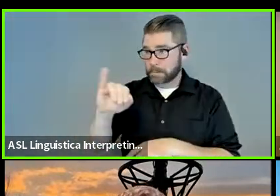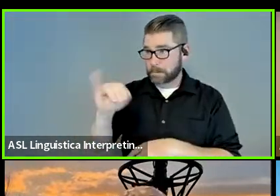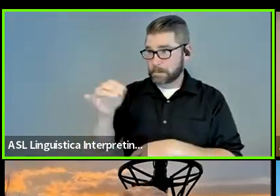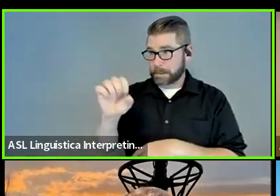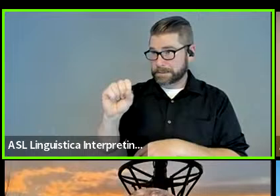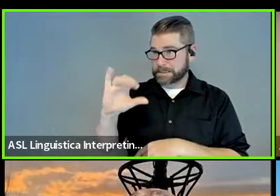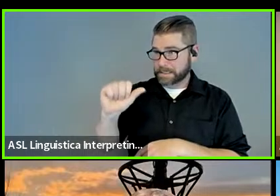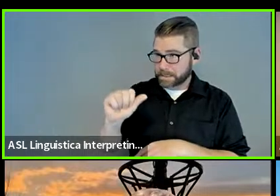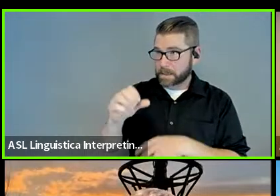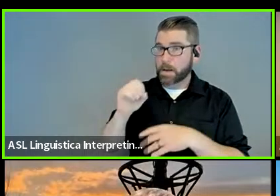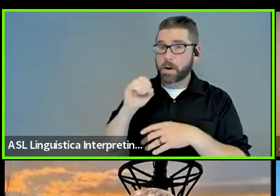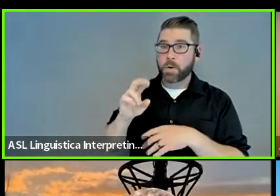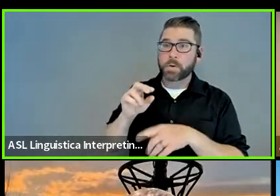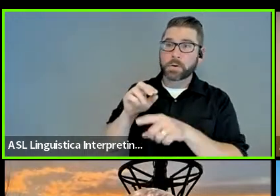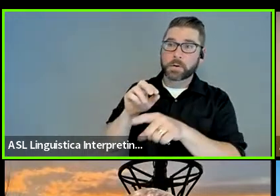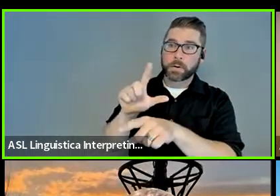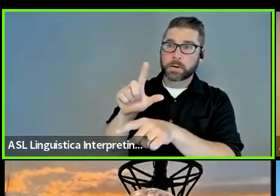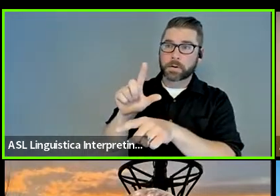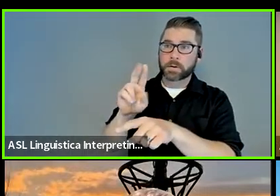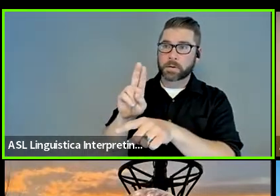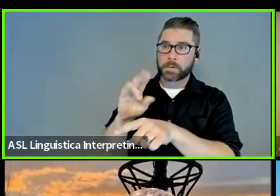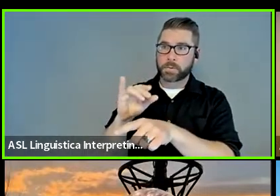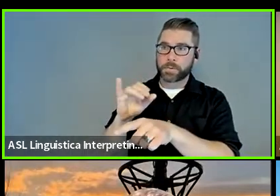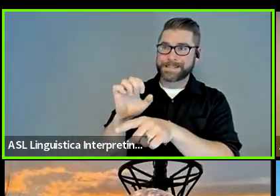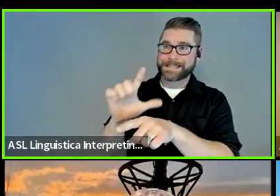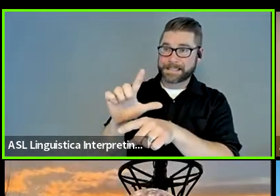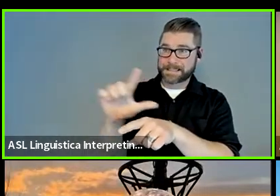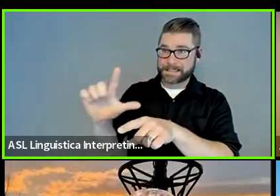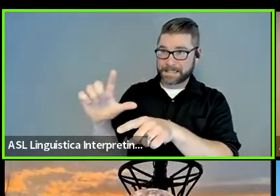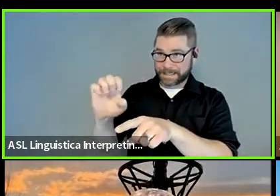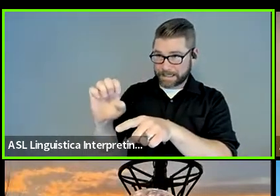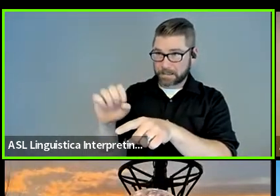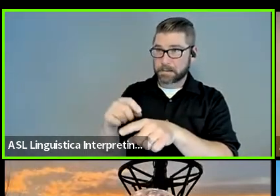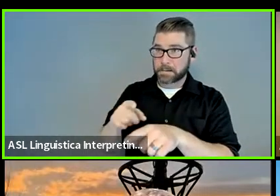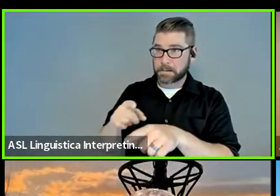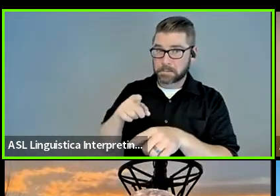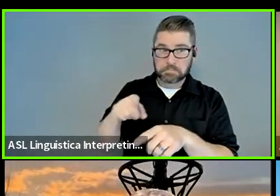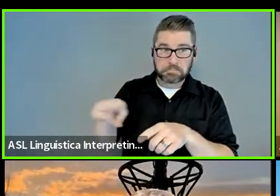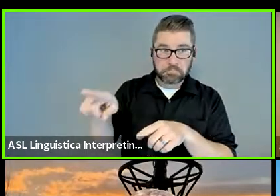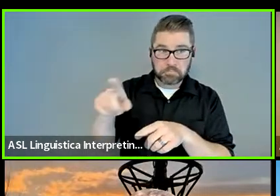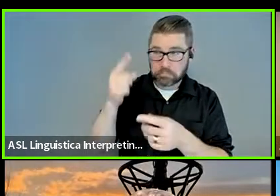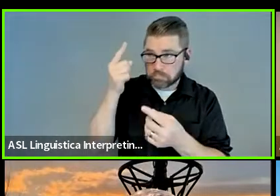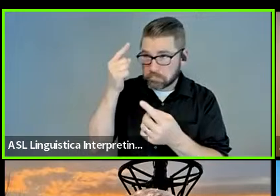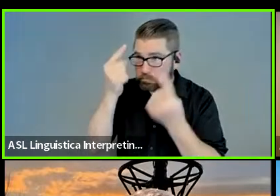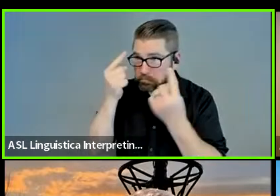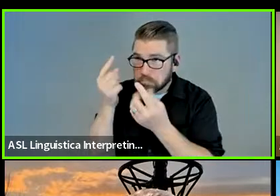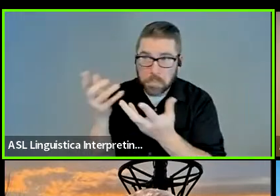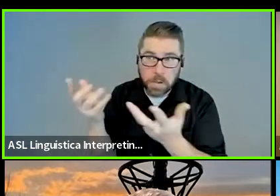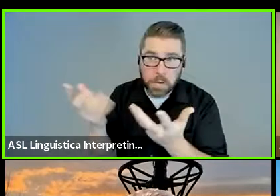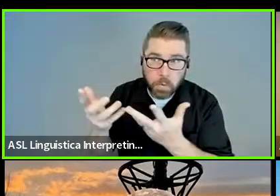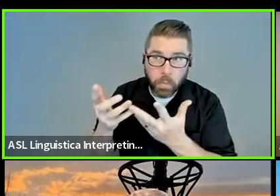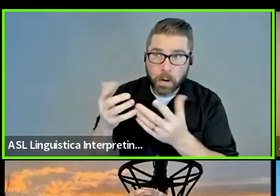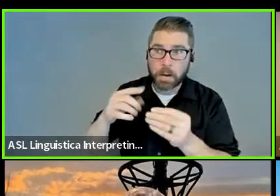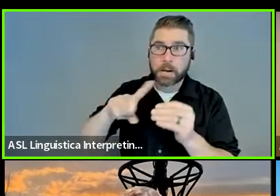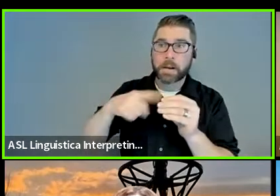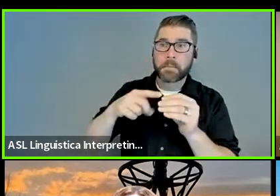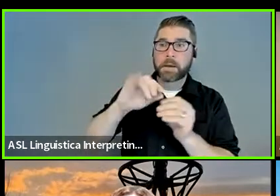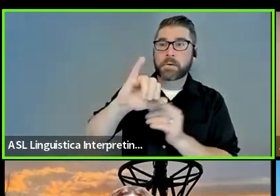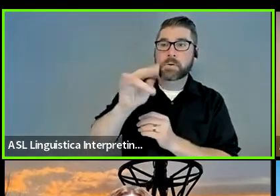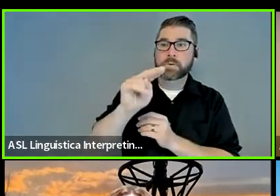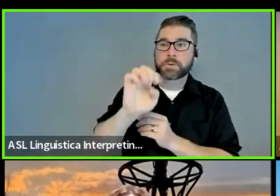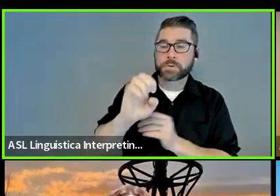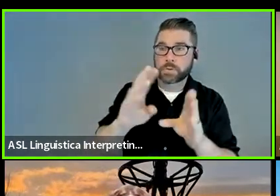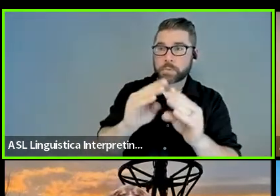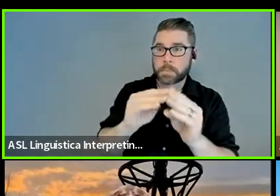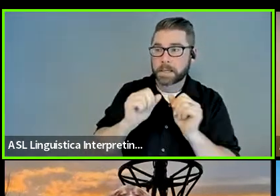about what they're thinking in terms of having comprehensive updates from all the subcommittees in our June meeting. I think given